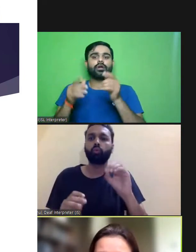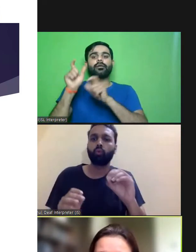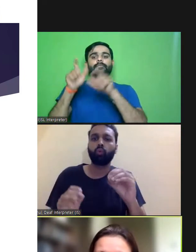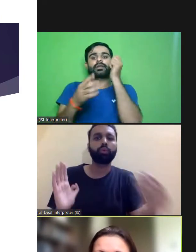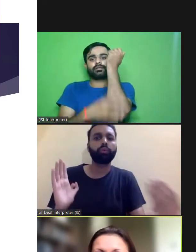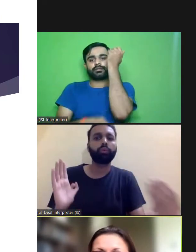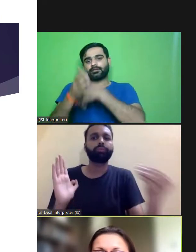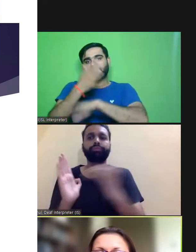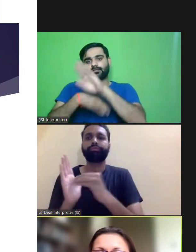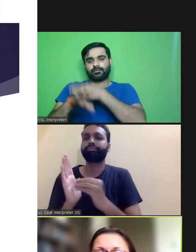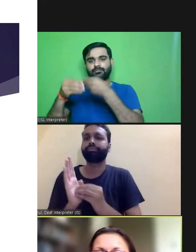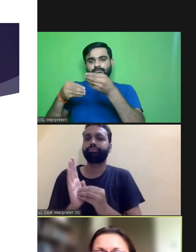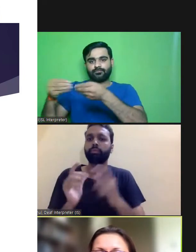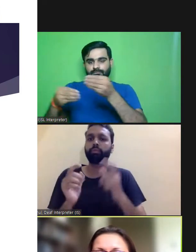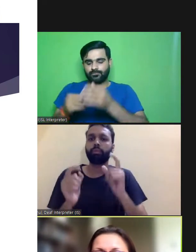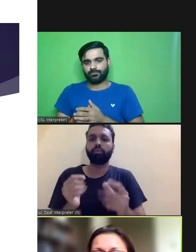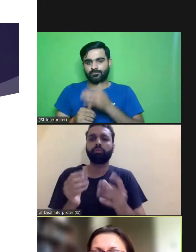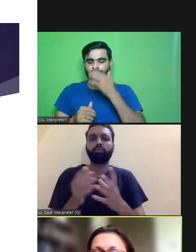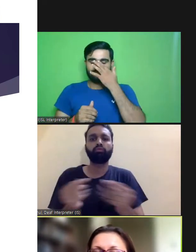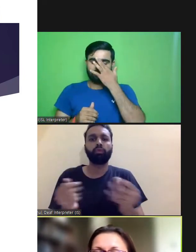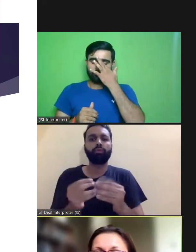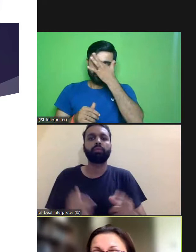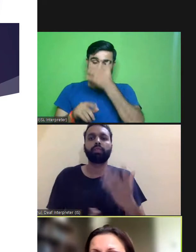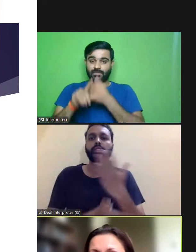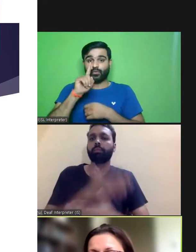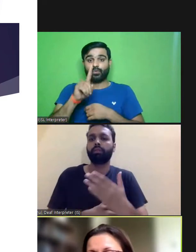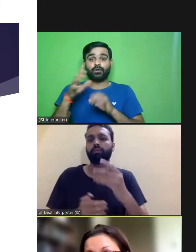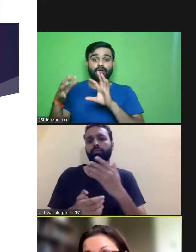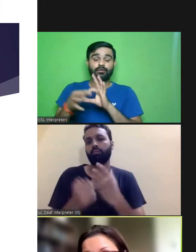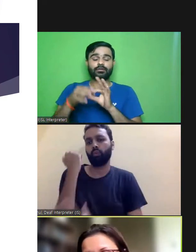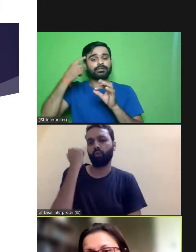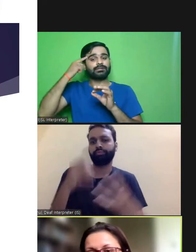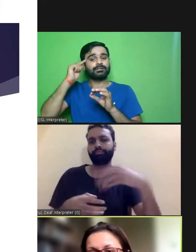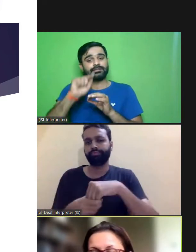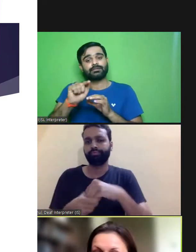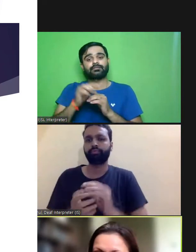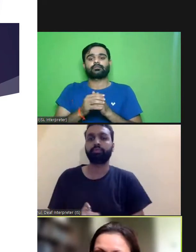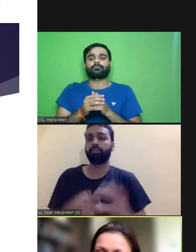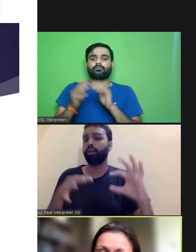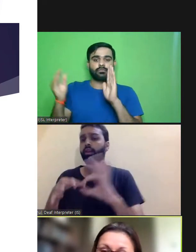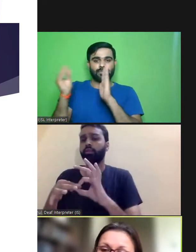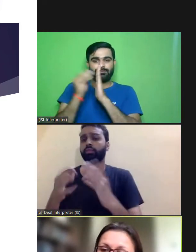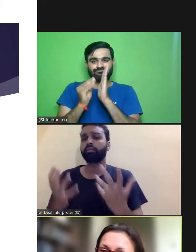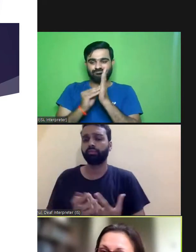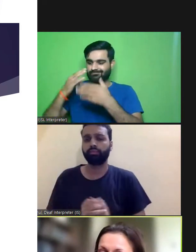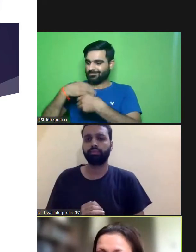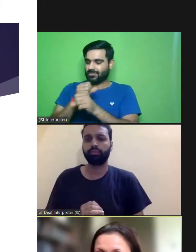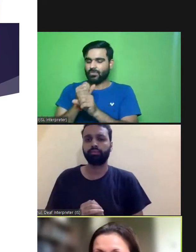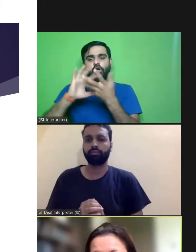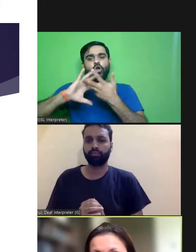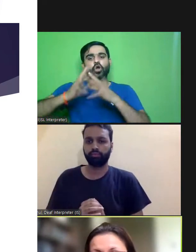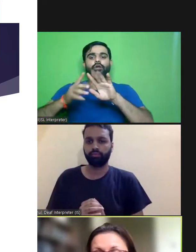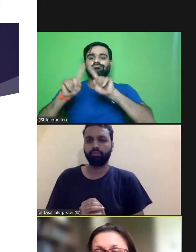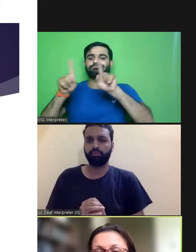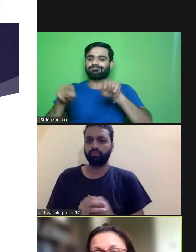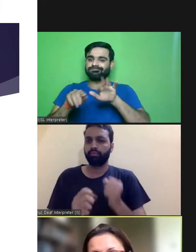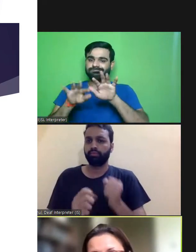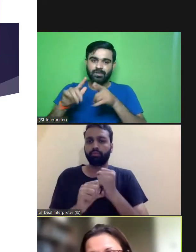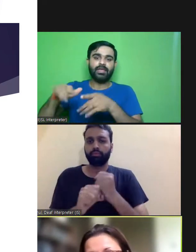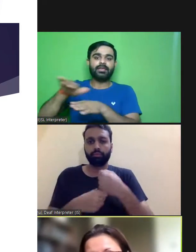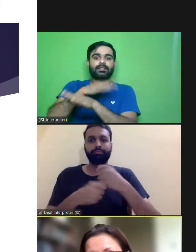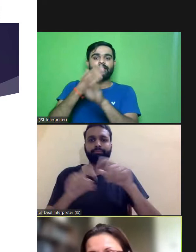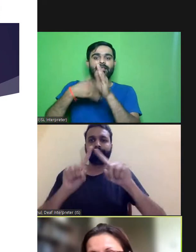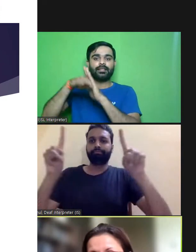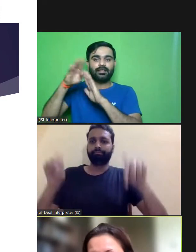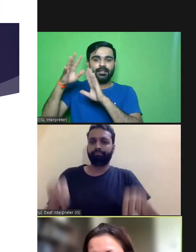disability. One important fact is that we need to consider what are measures captured or computed at the individual level and